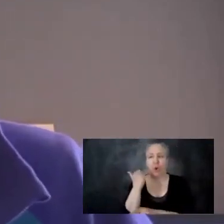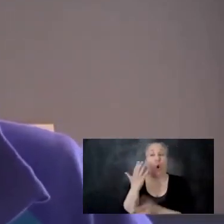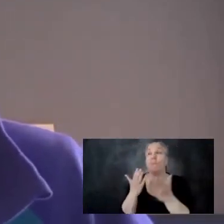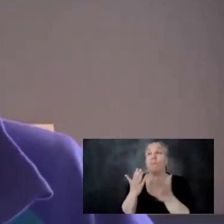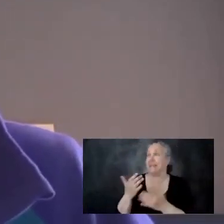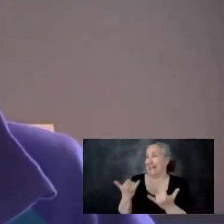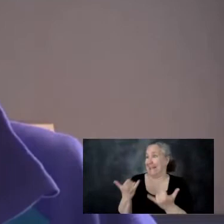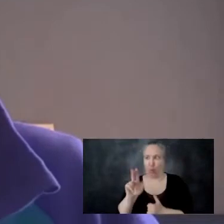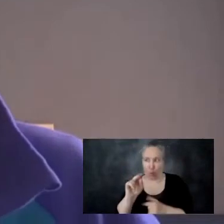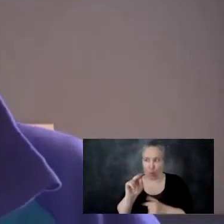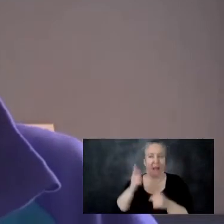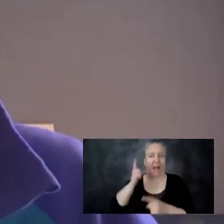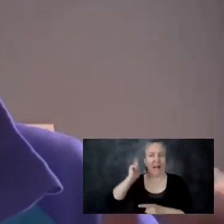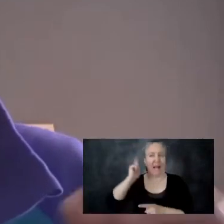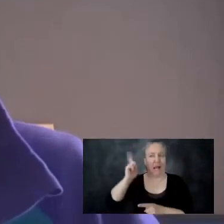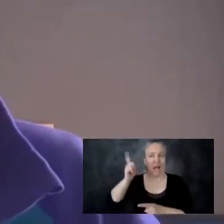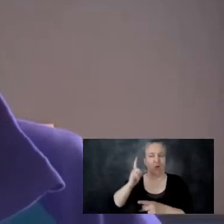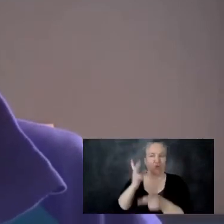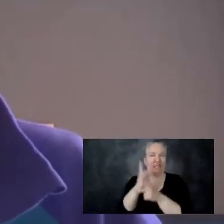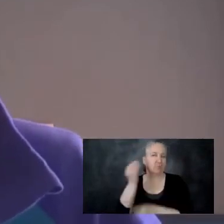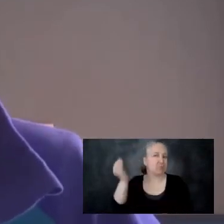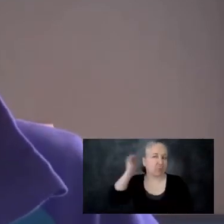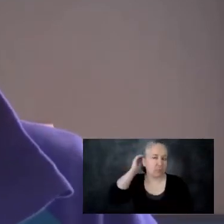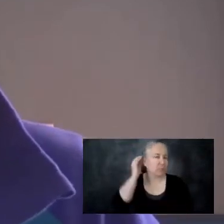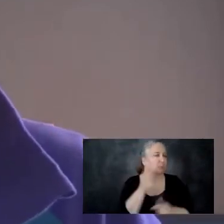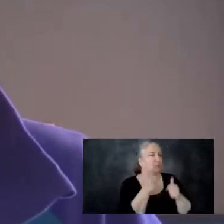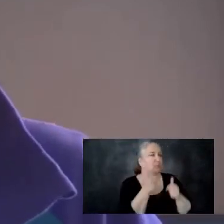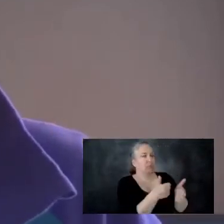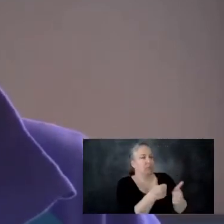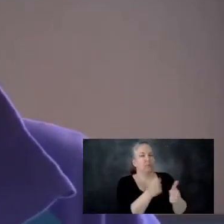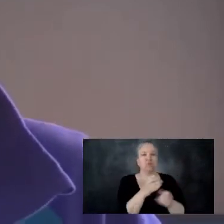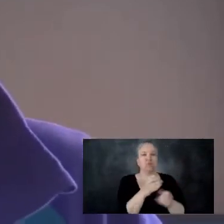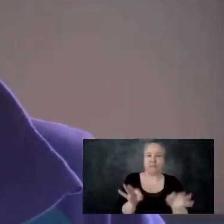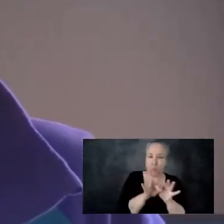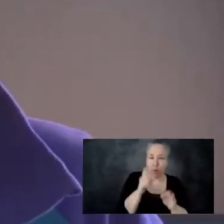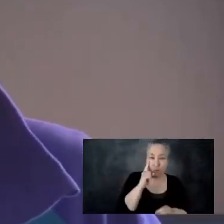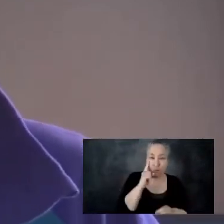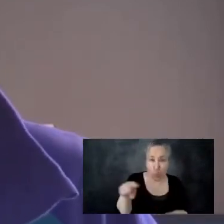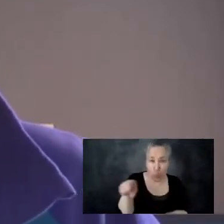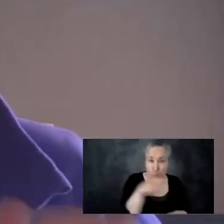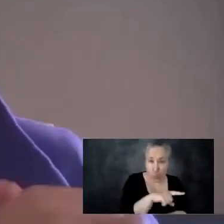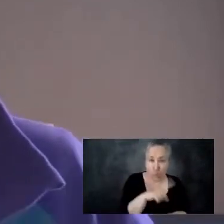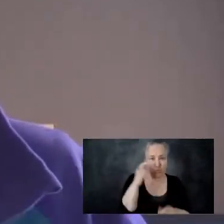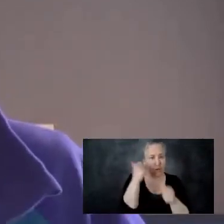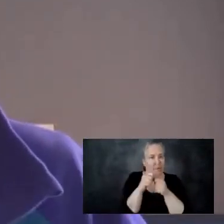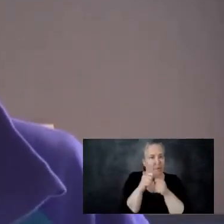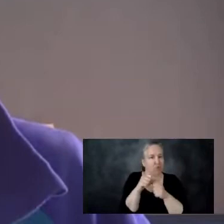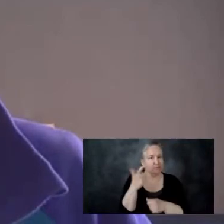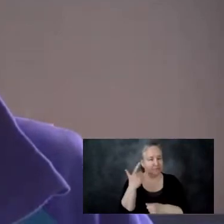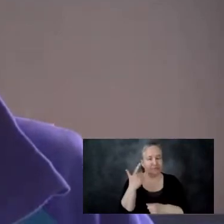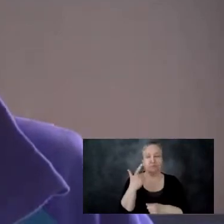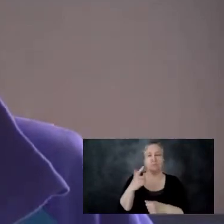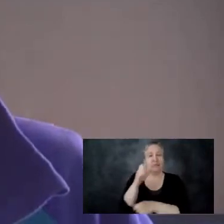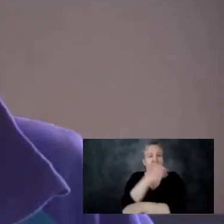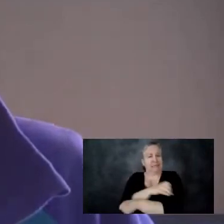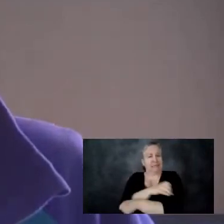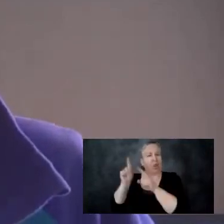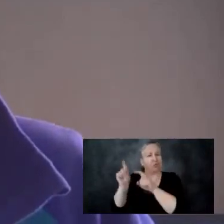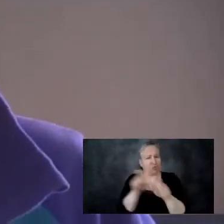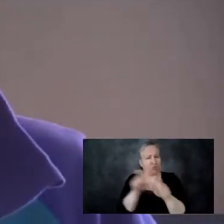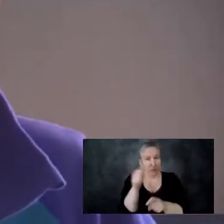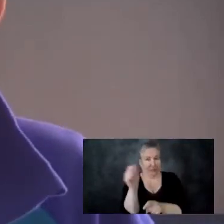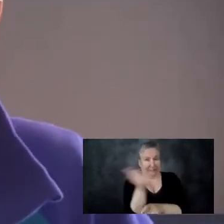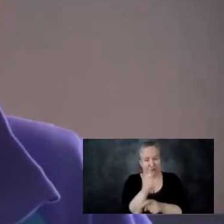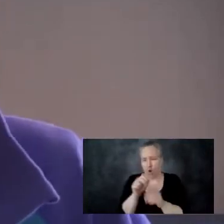for us. Let's keep this in our minds. So this is very important for all of you to remember. Look at the clinical trials